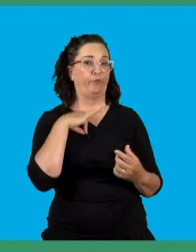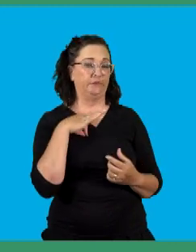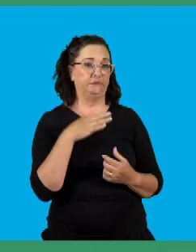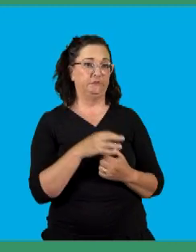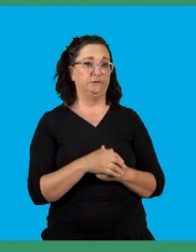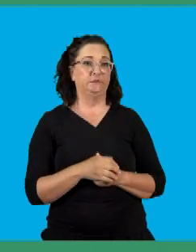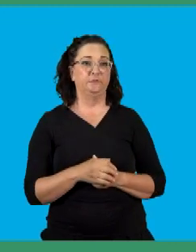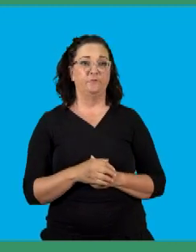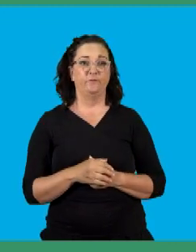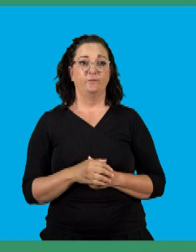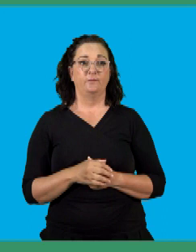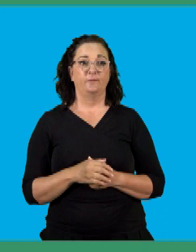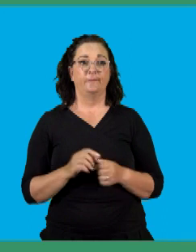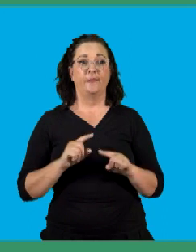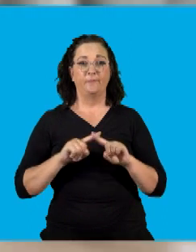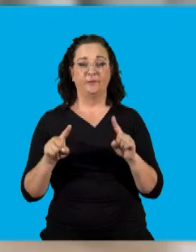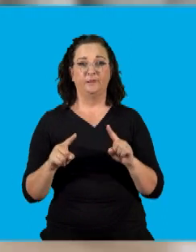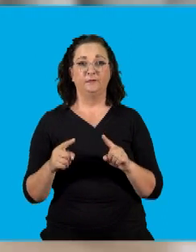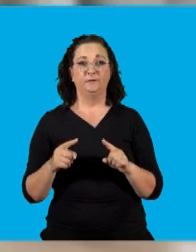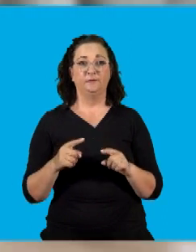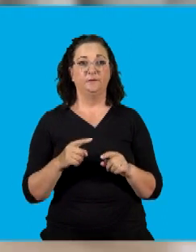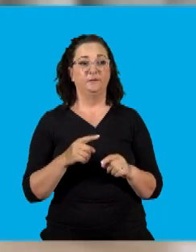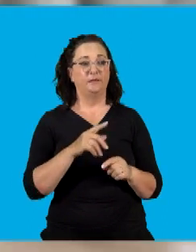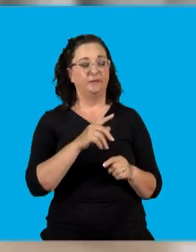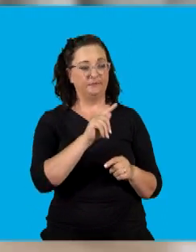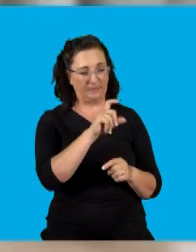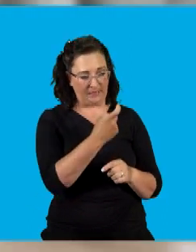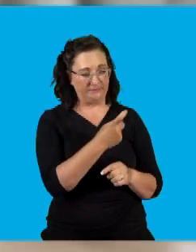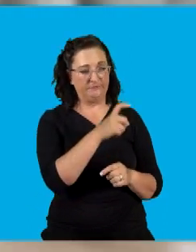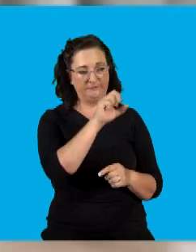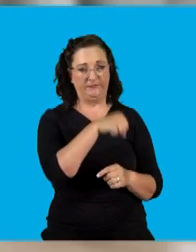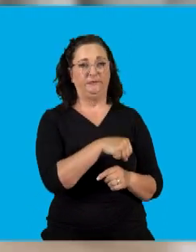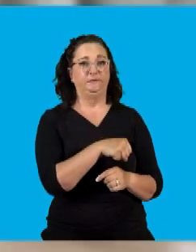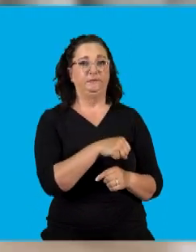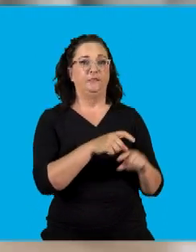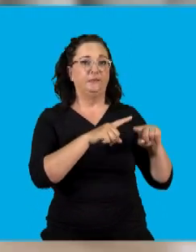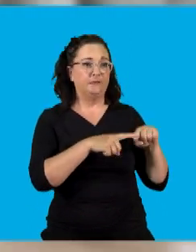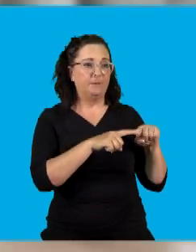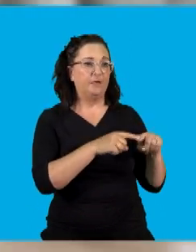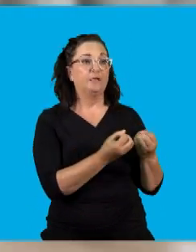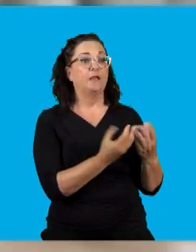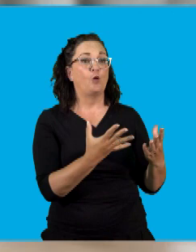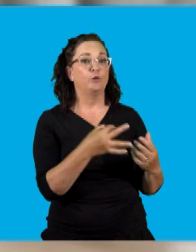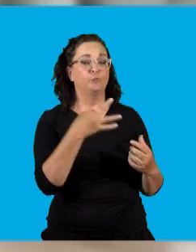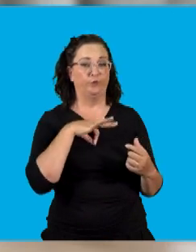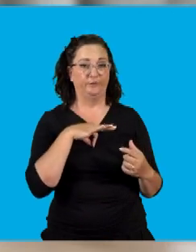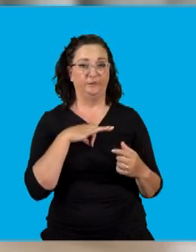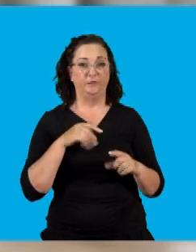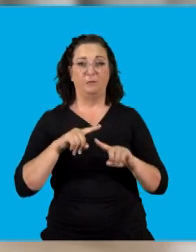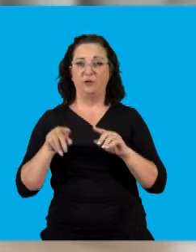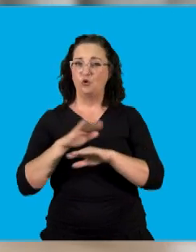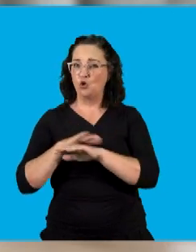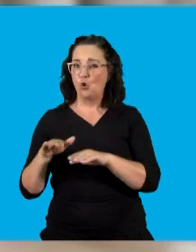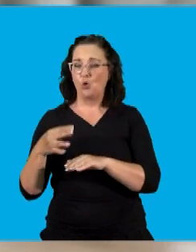companies, based on the profits that they make, they are taxed on those profits. Whereas with